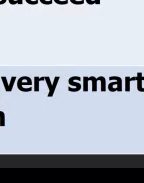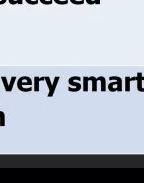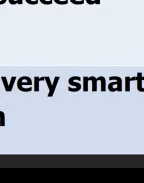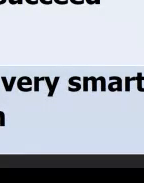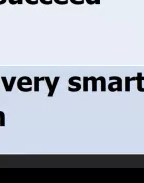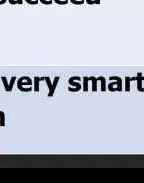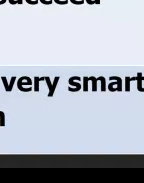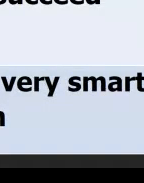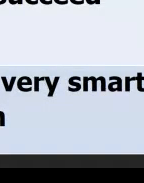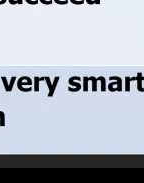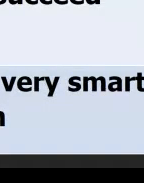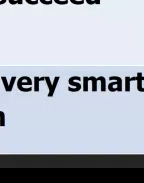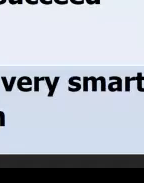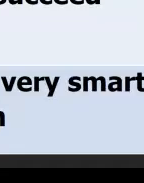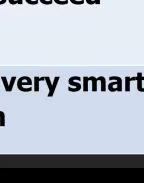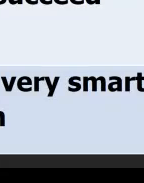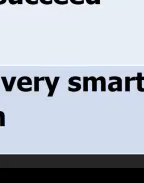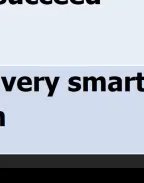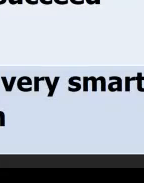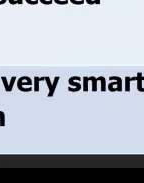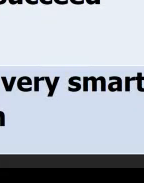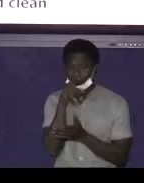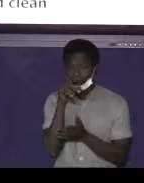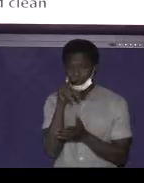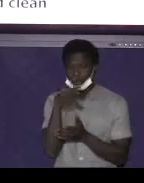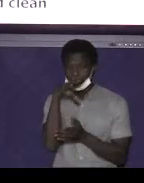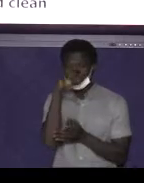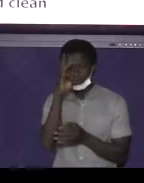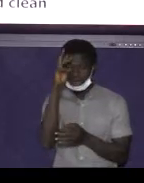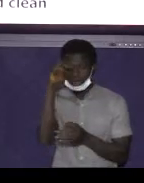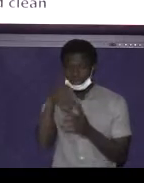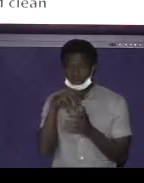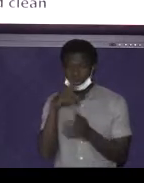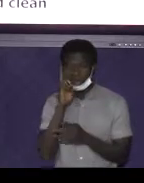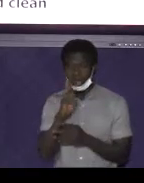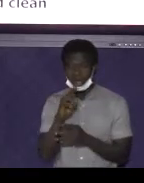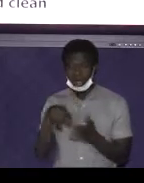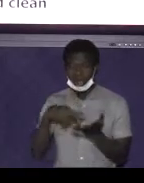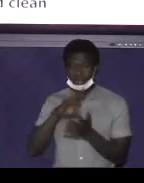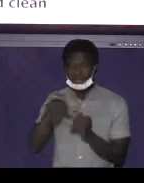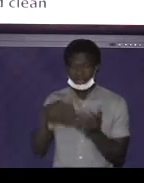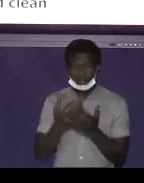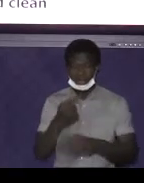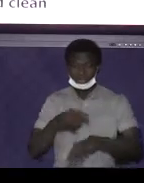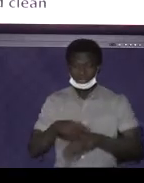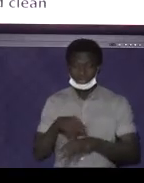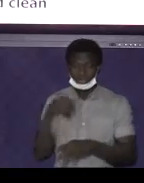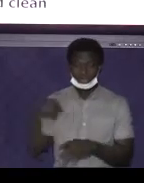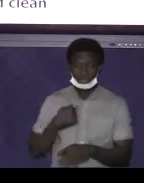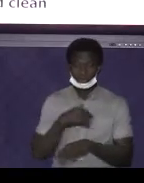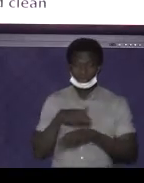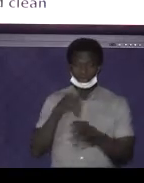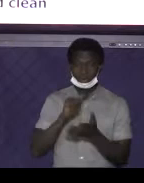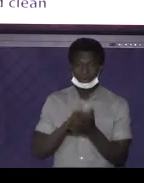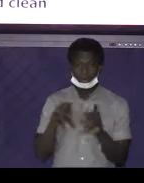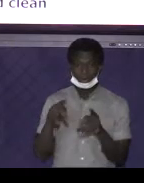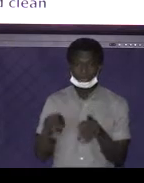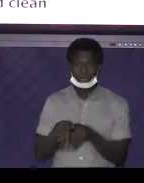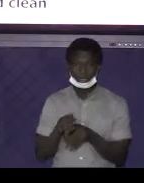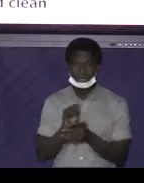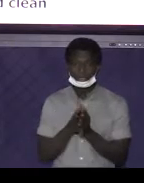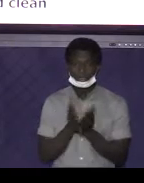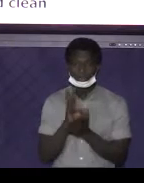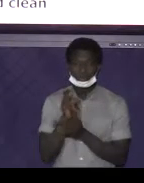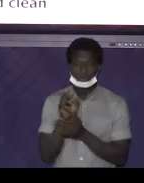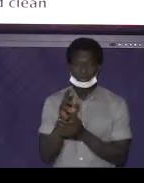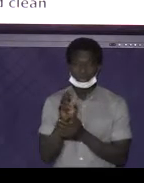always read books. You find him or her reading all the time. We refer to that person as a bookworm.